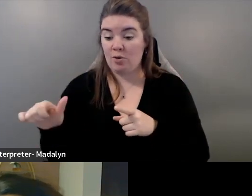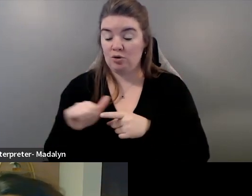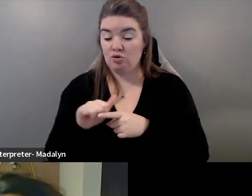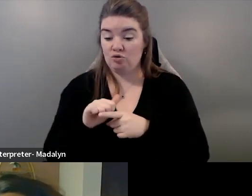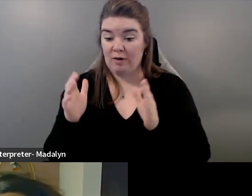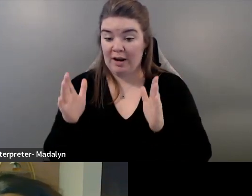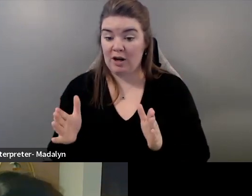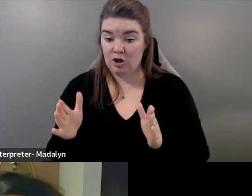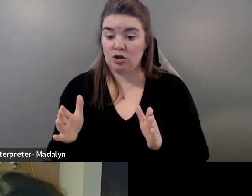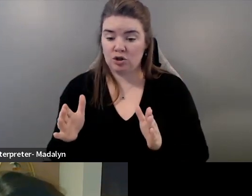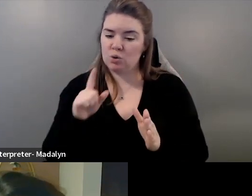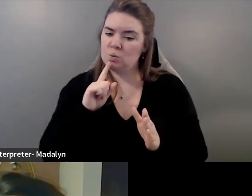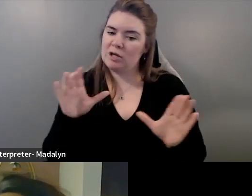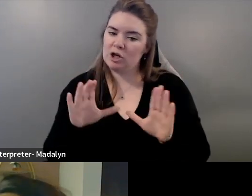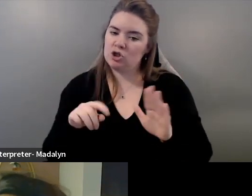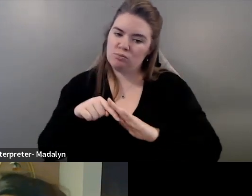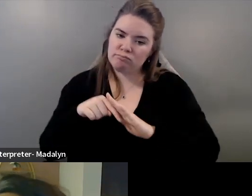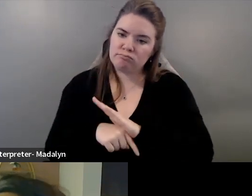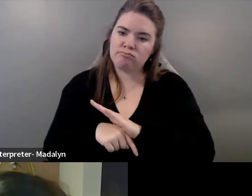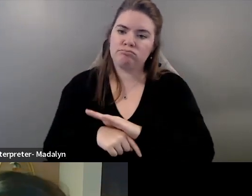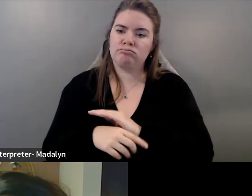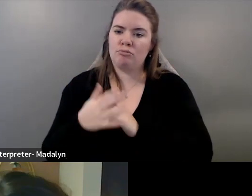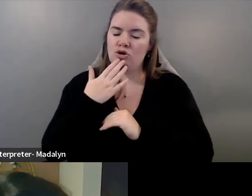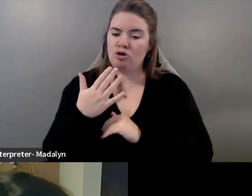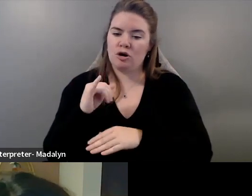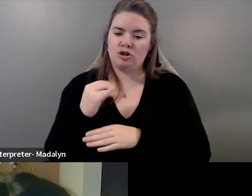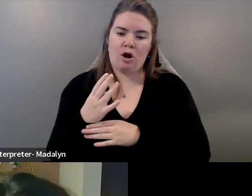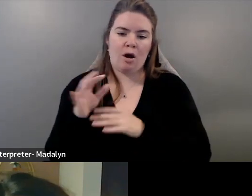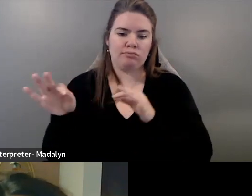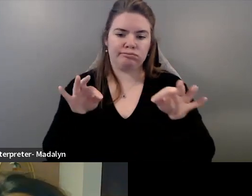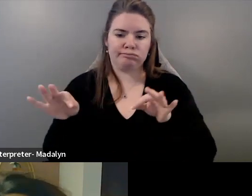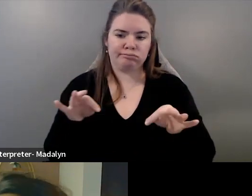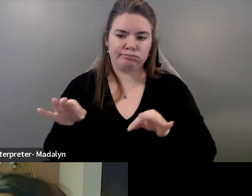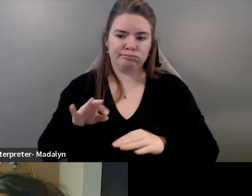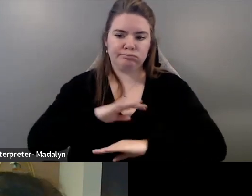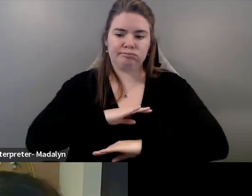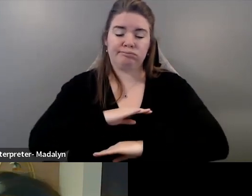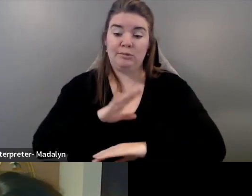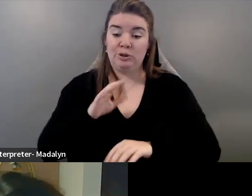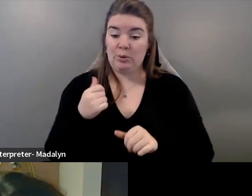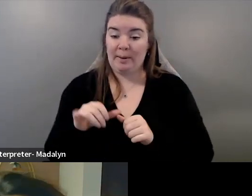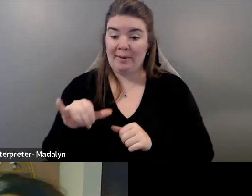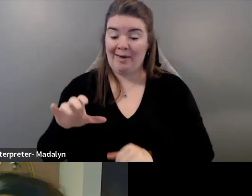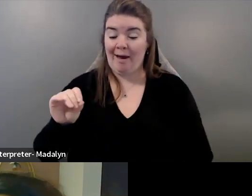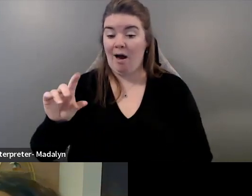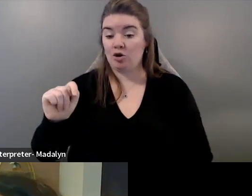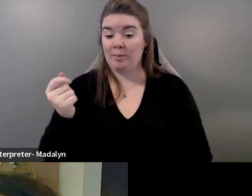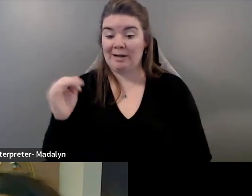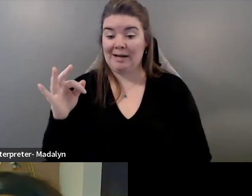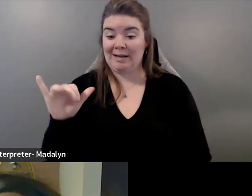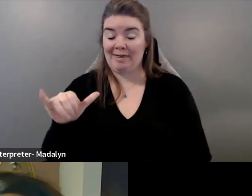will do a pretty thorough job of going through some of those for you. So remember that October 19th, that's a training